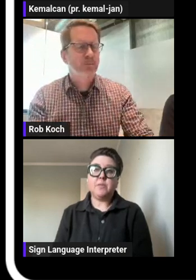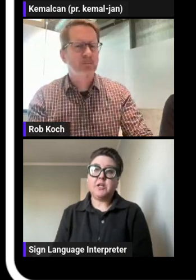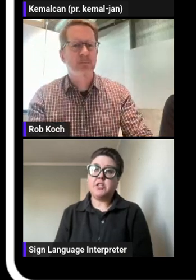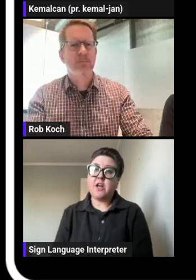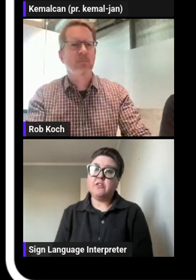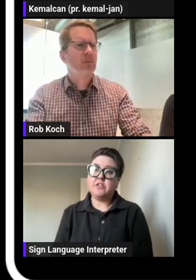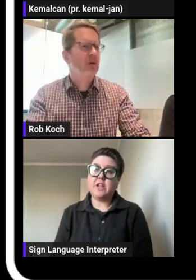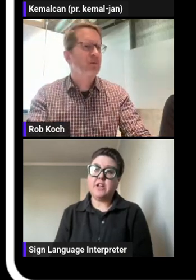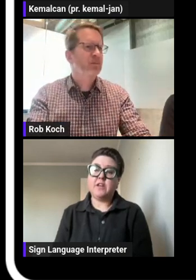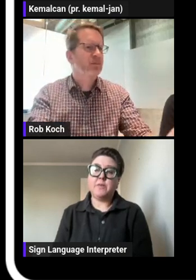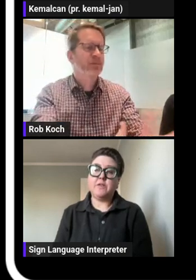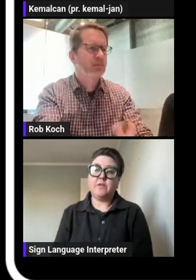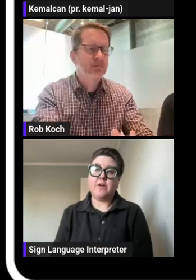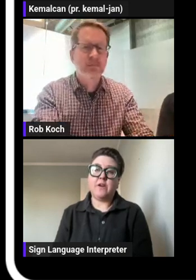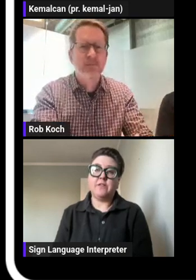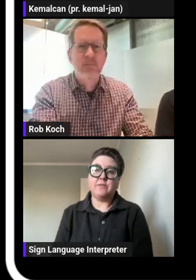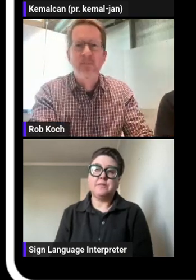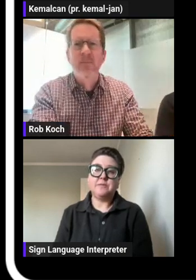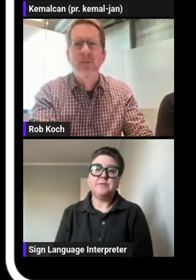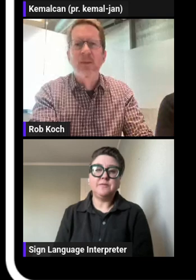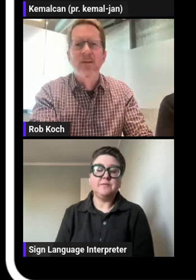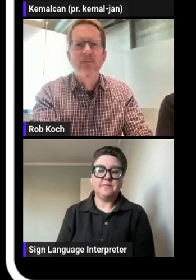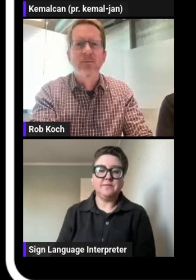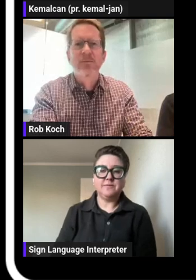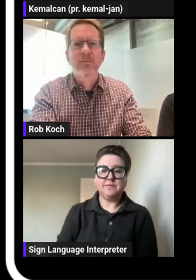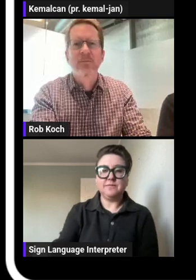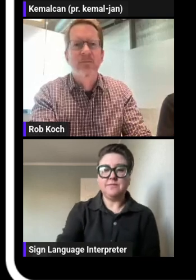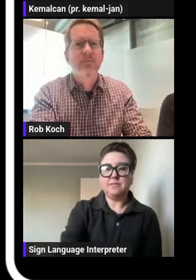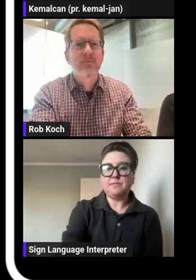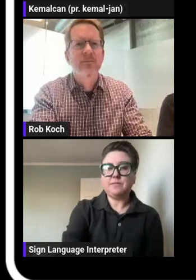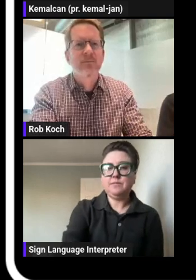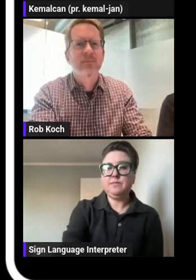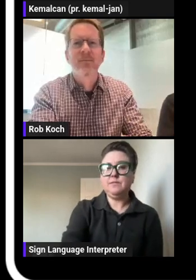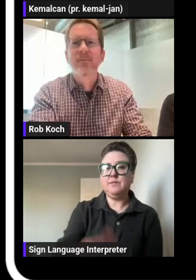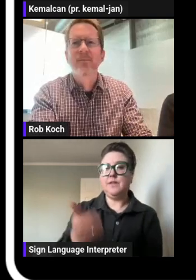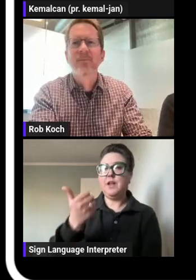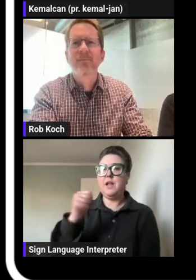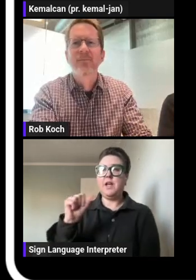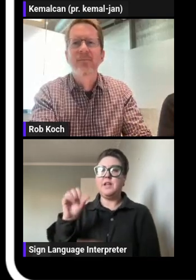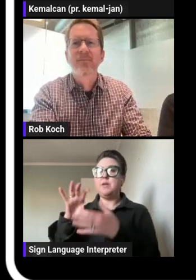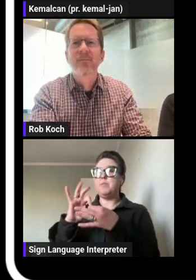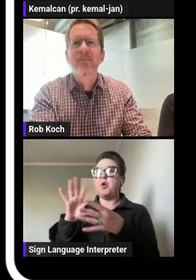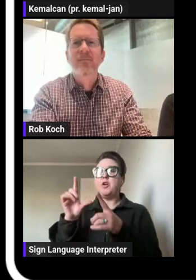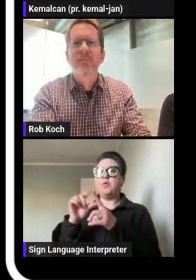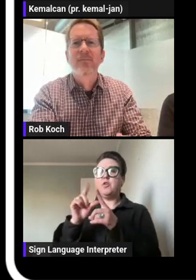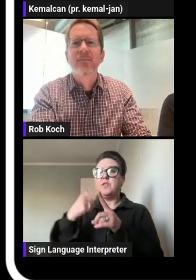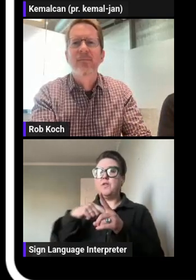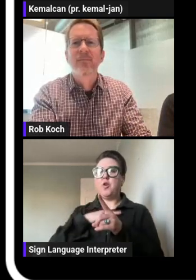is still a big challenge, and it has been so far. Cool. Is there any parting words for our boot campers?